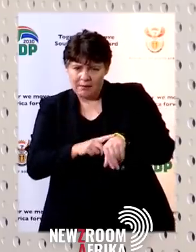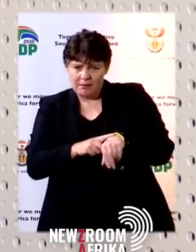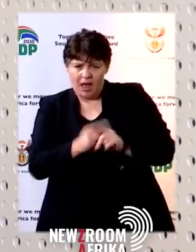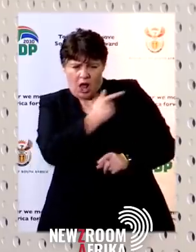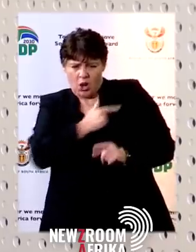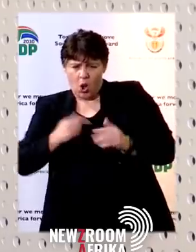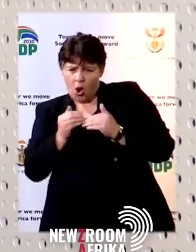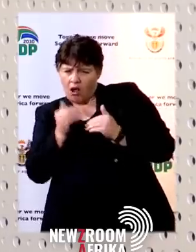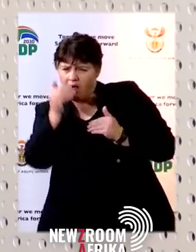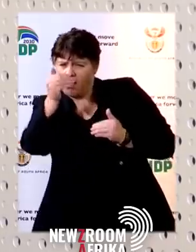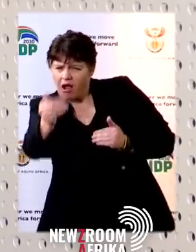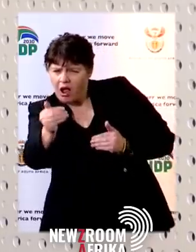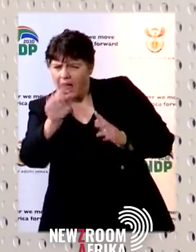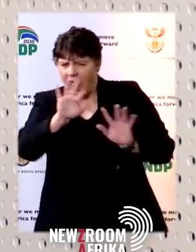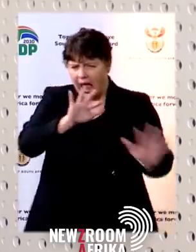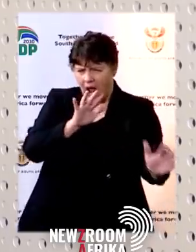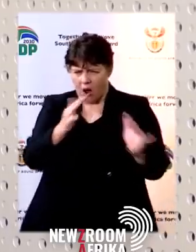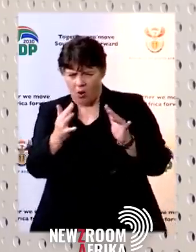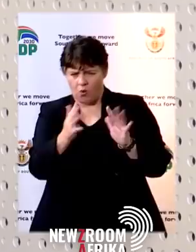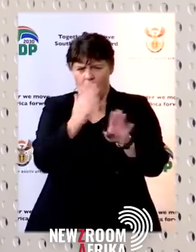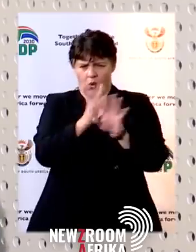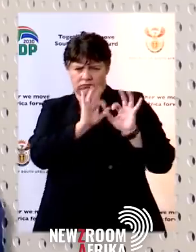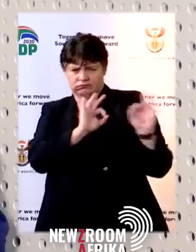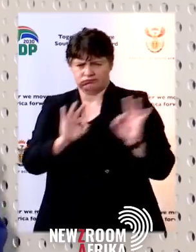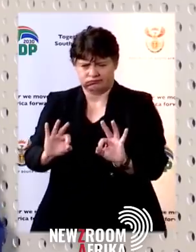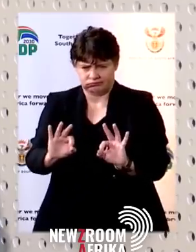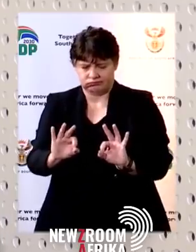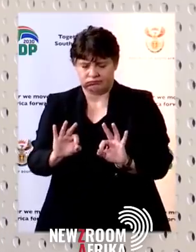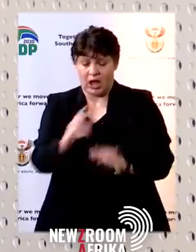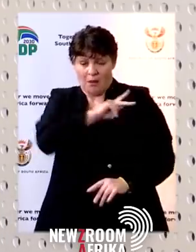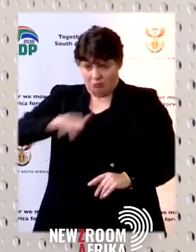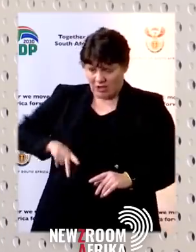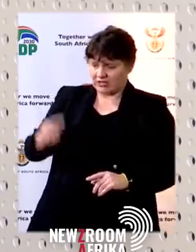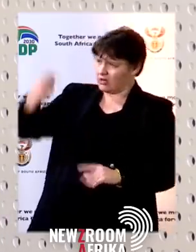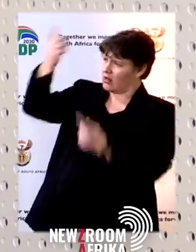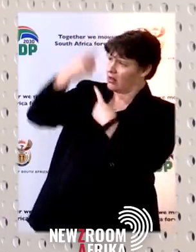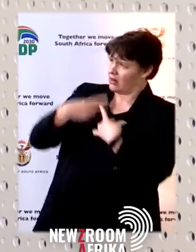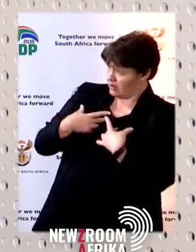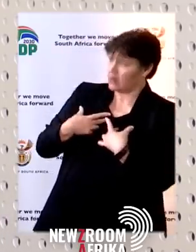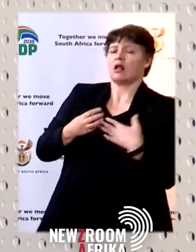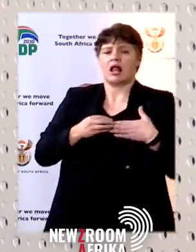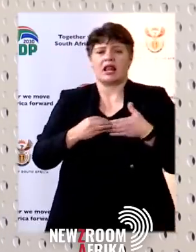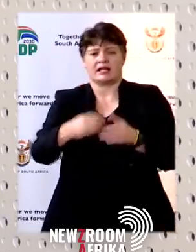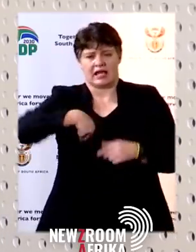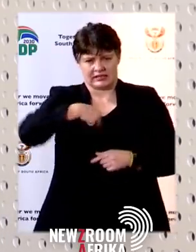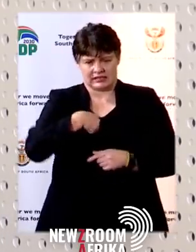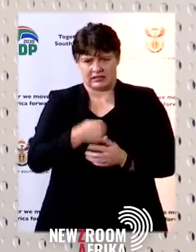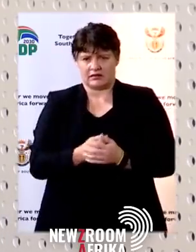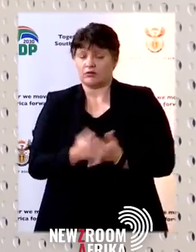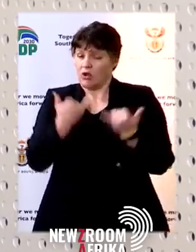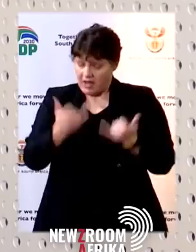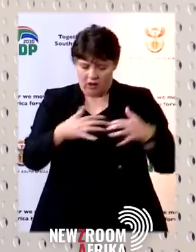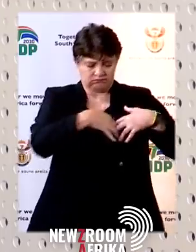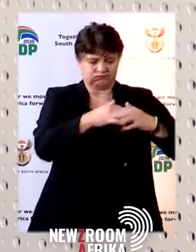long-run sustainability. Working under the leadership of our president, we calibrated a fiscal package of measures